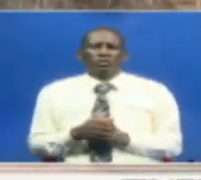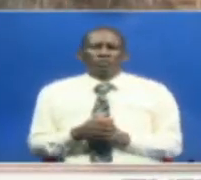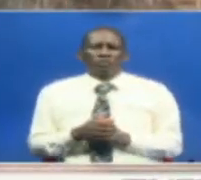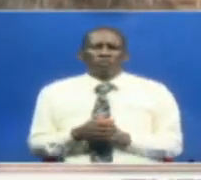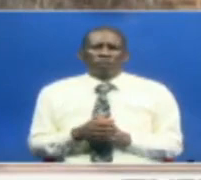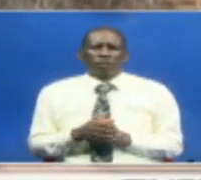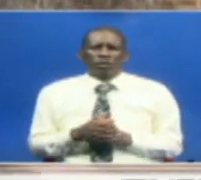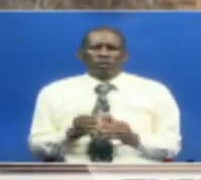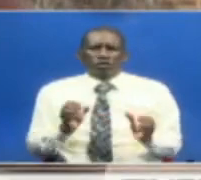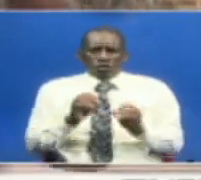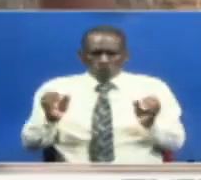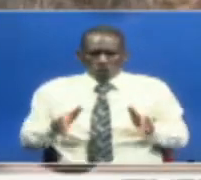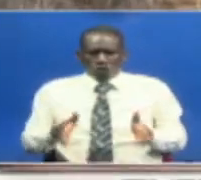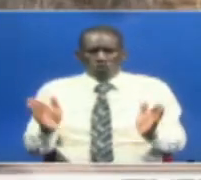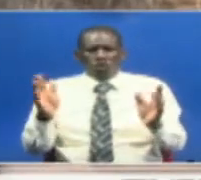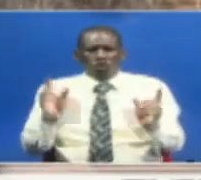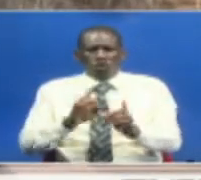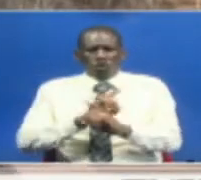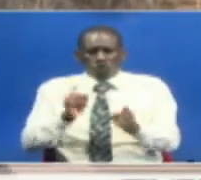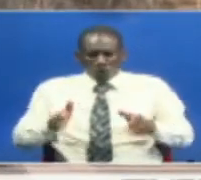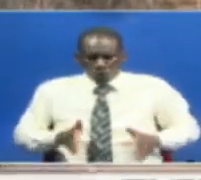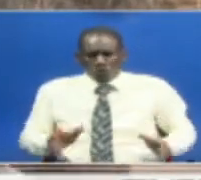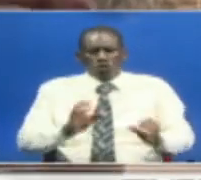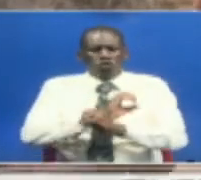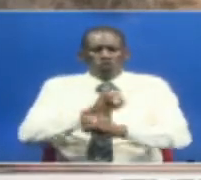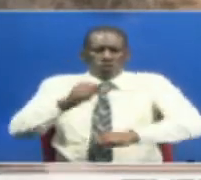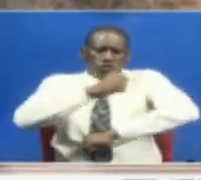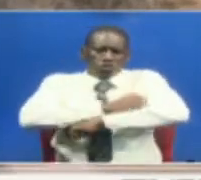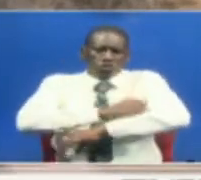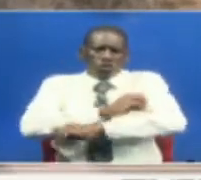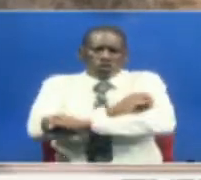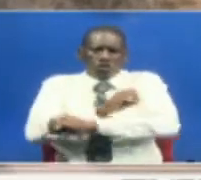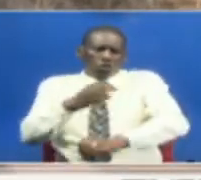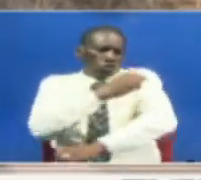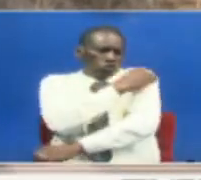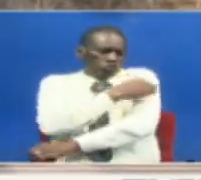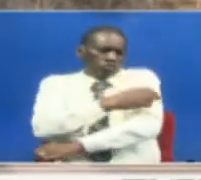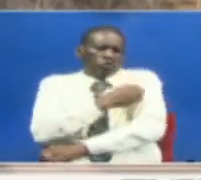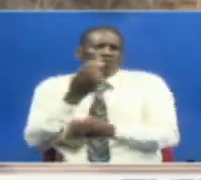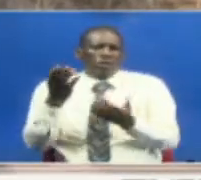barabara, hakuna shule, hakuna hospitali.